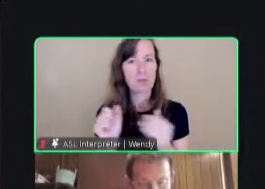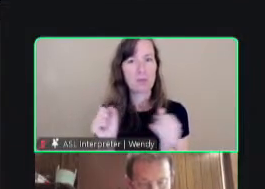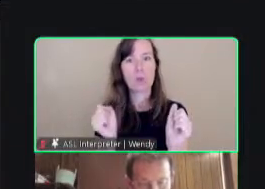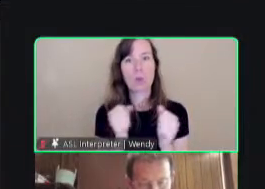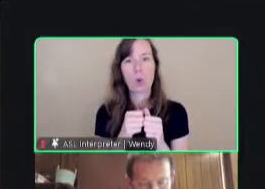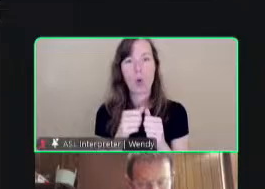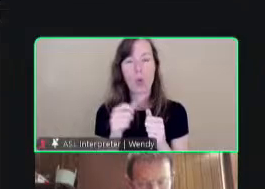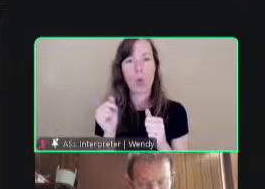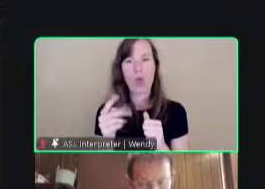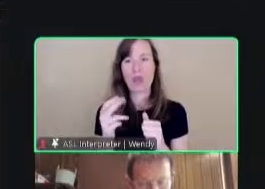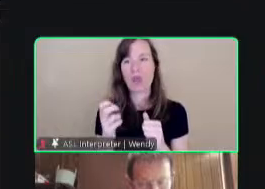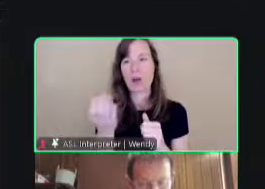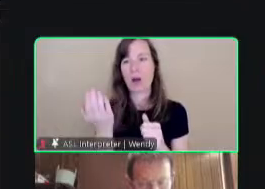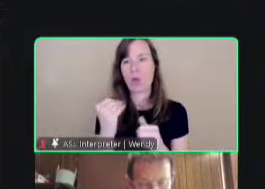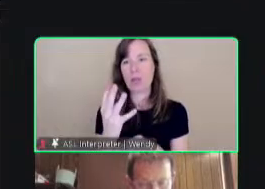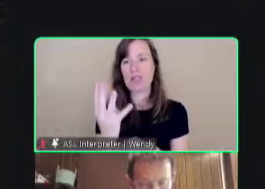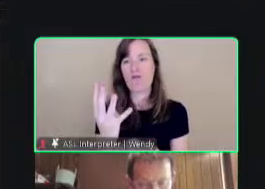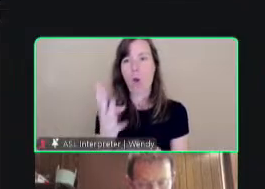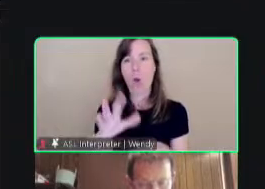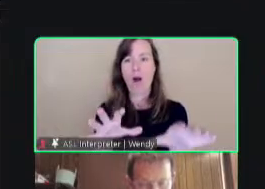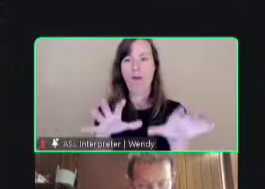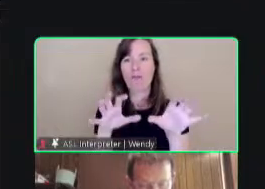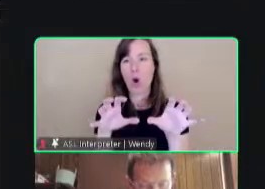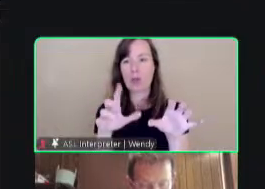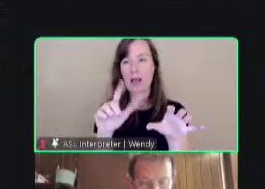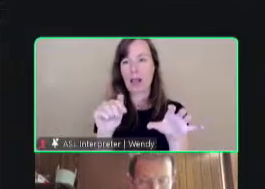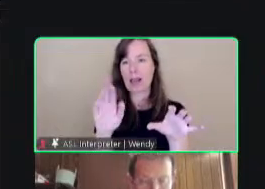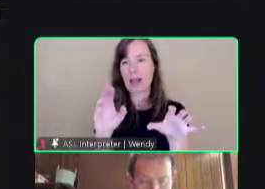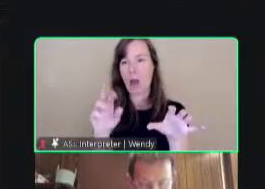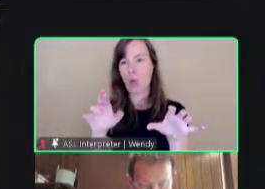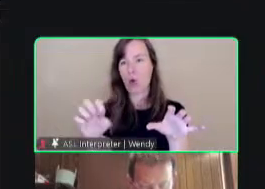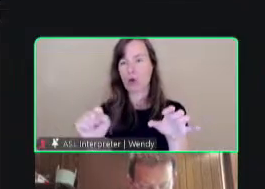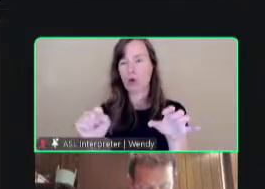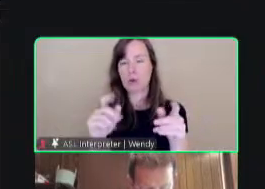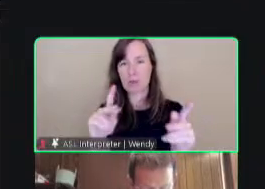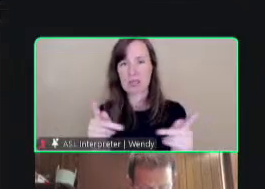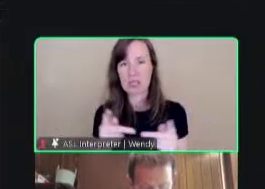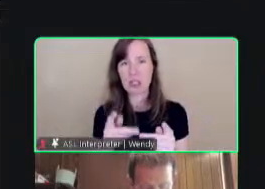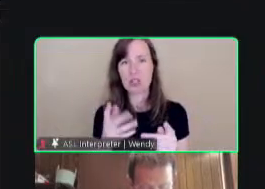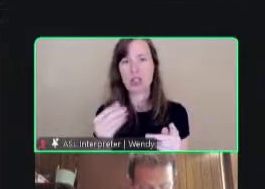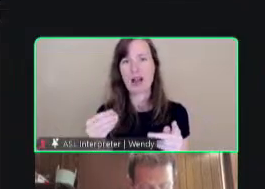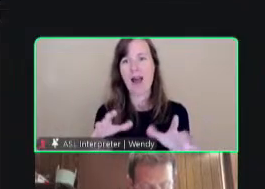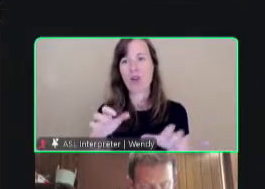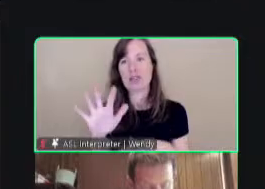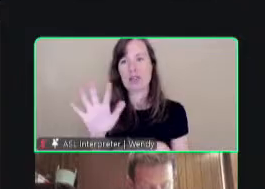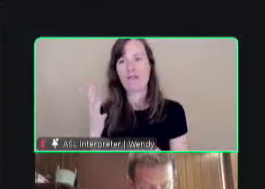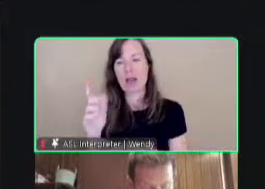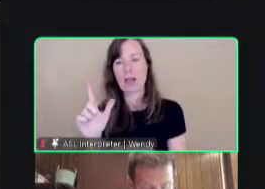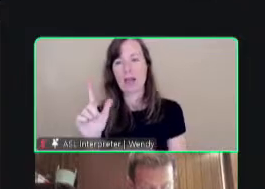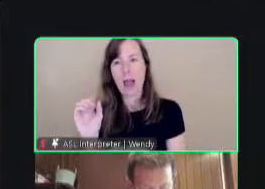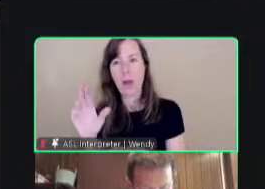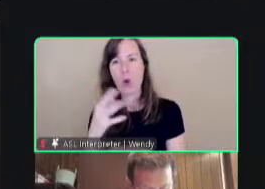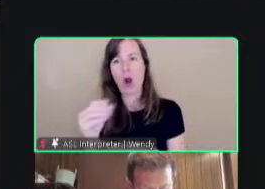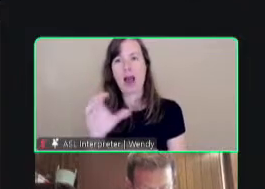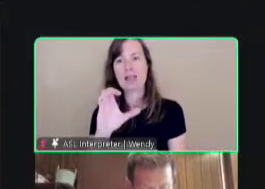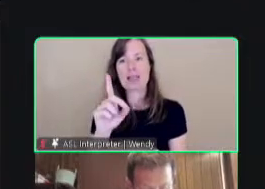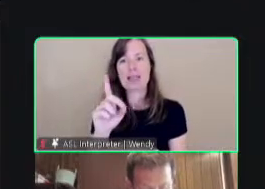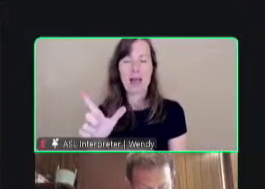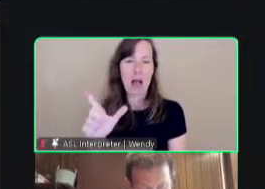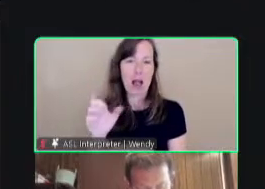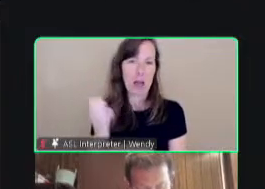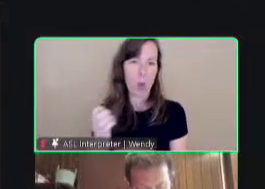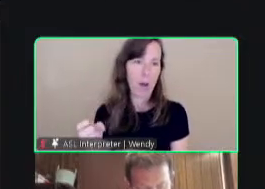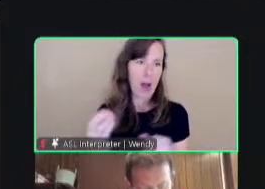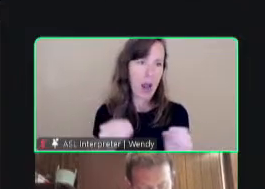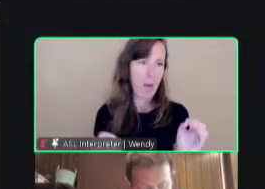laborers and additionally the freezing of 5th labor and the CDO equipment operator, our